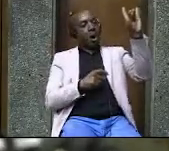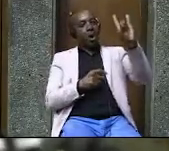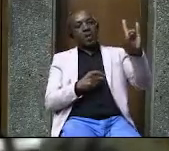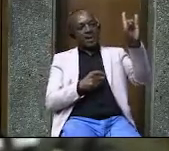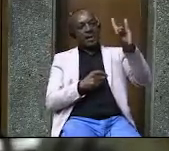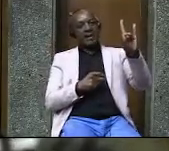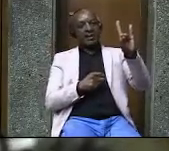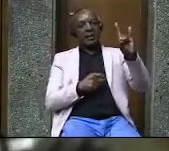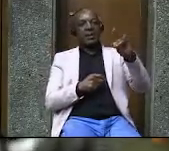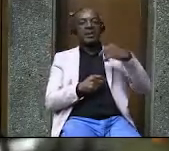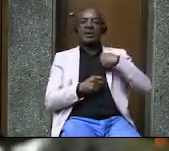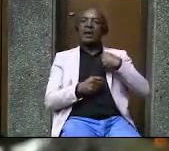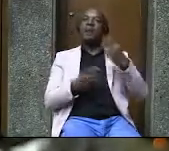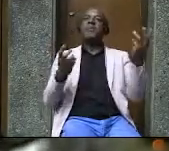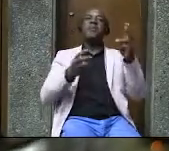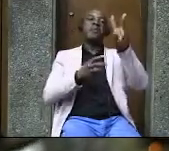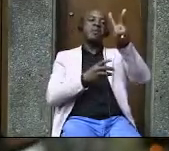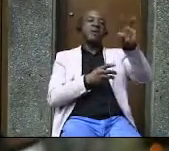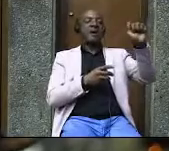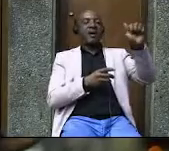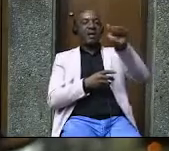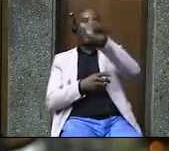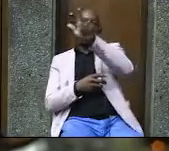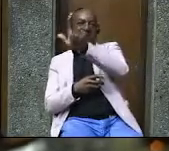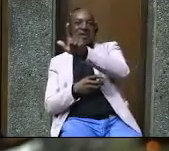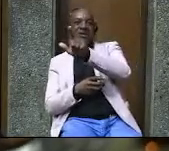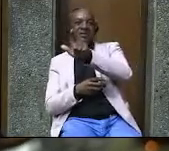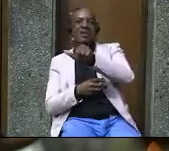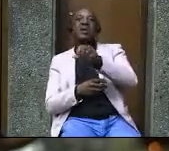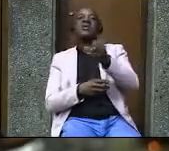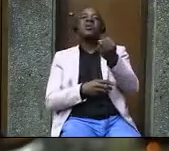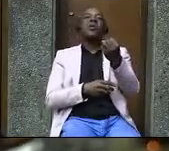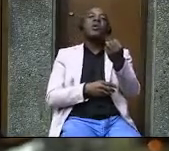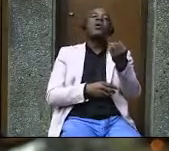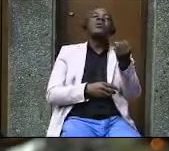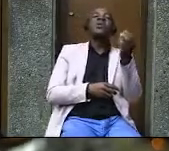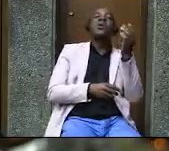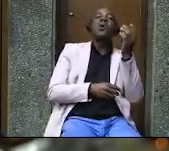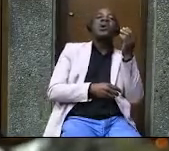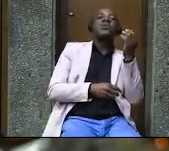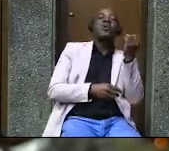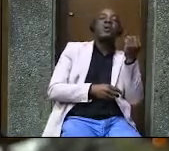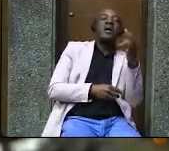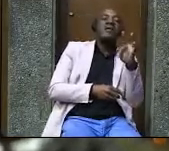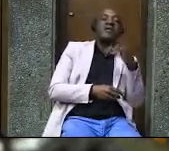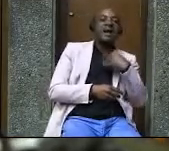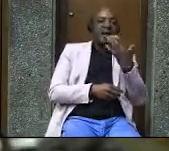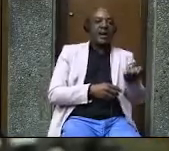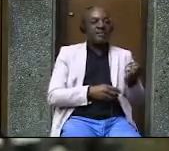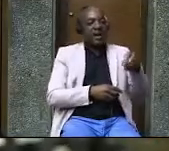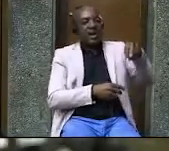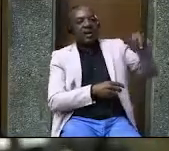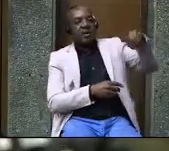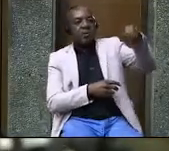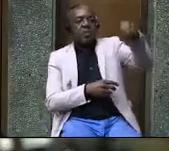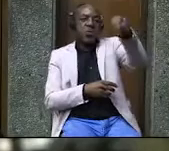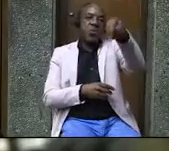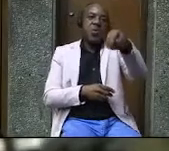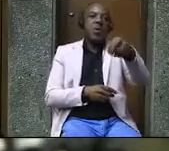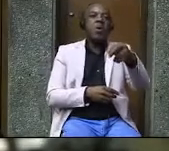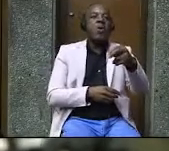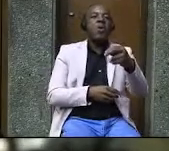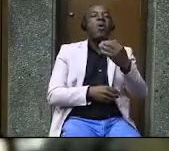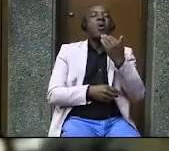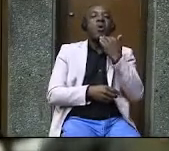ephethwe abantu abamnyama if kunama-tourist kufuneka bayolala edrobheni emahotel so that